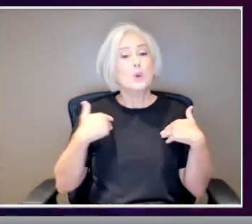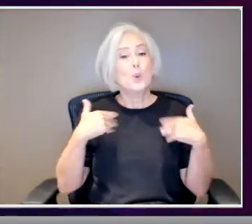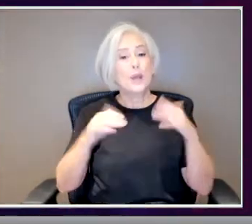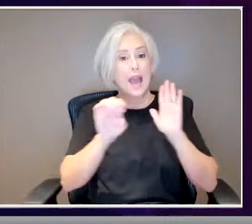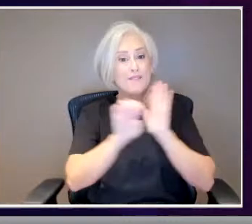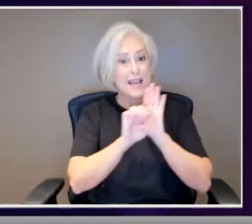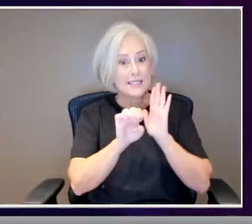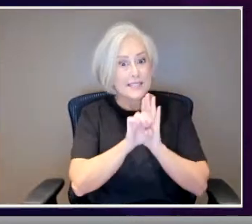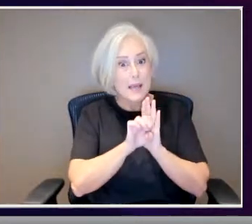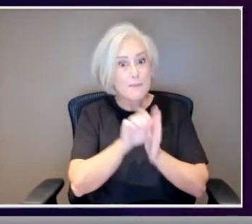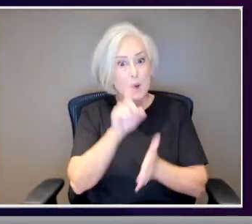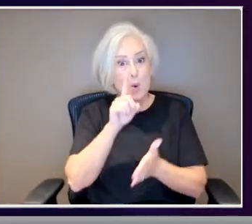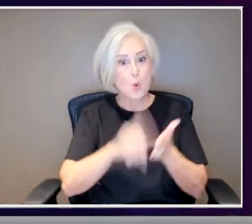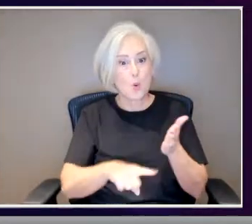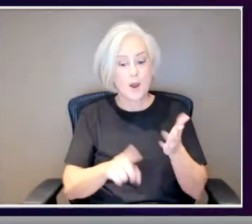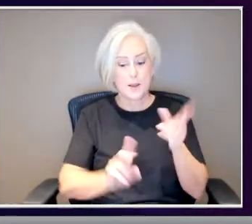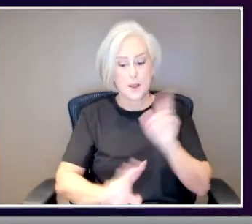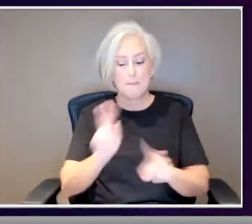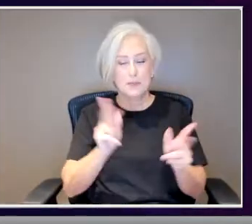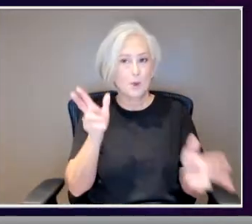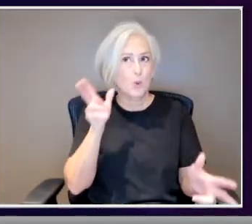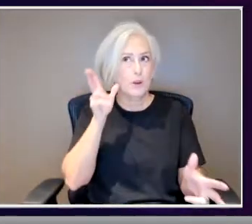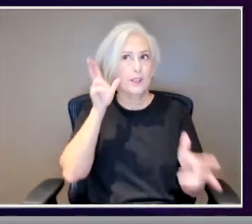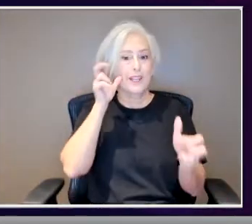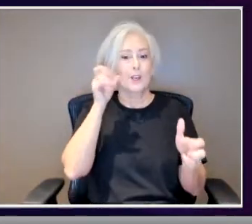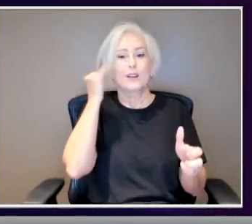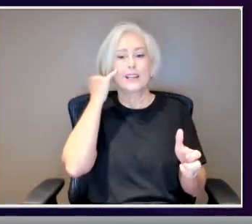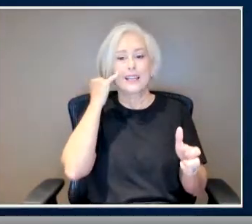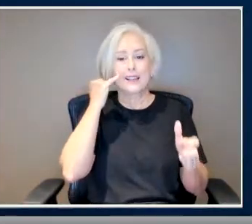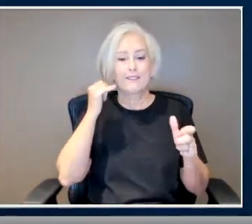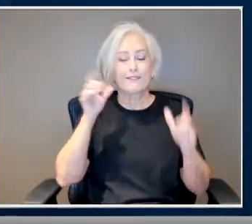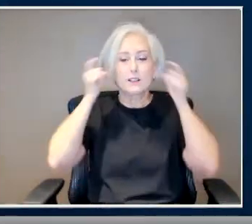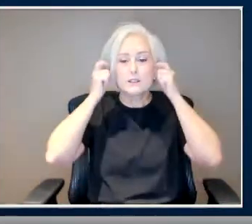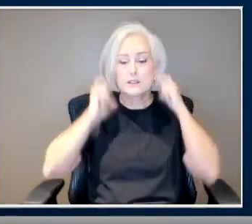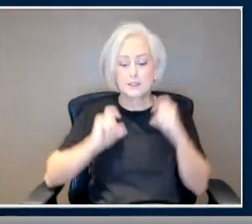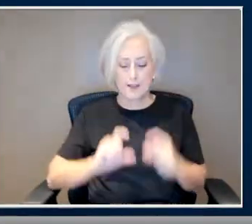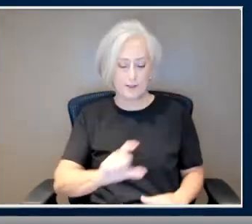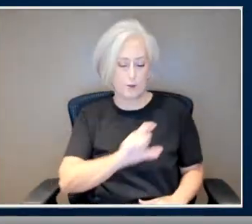if they were listening to Erica's chest with a stethoscope. Let's listen.